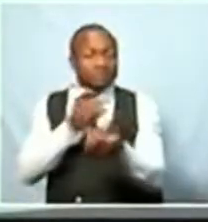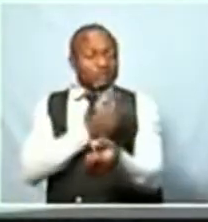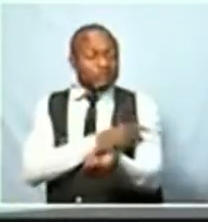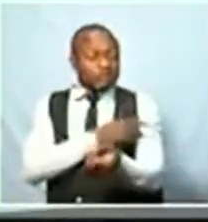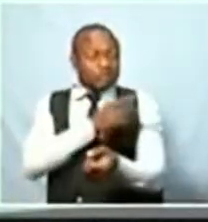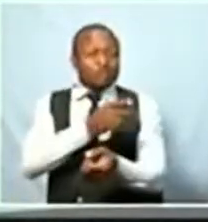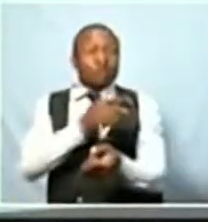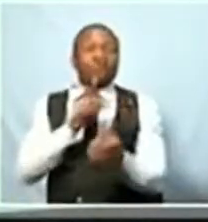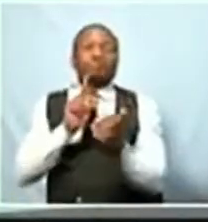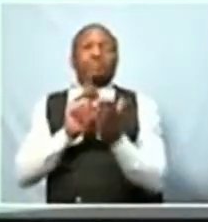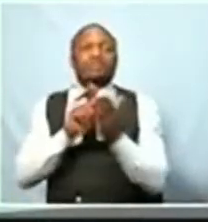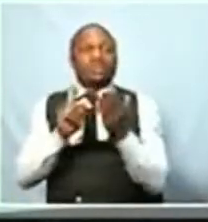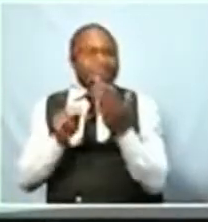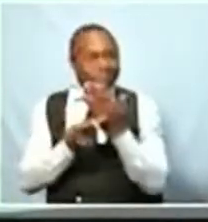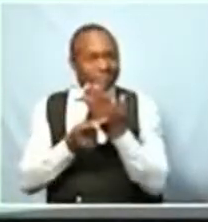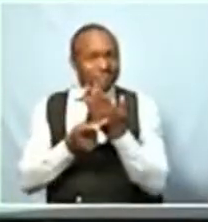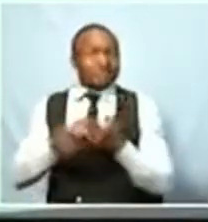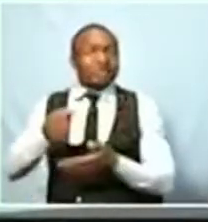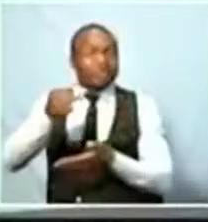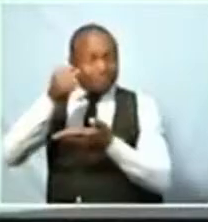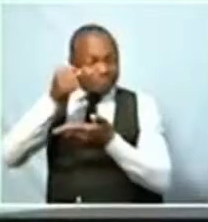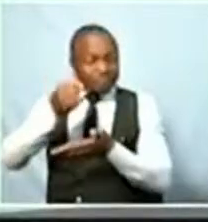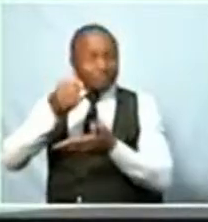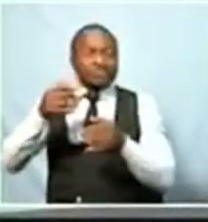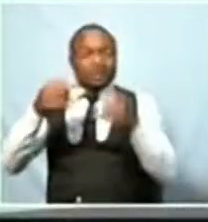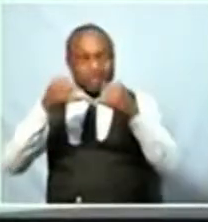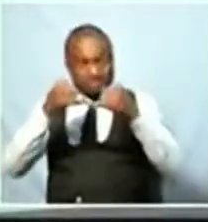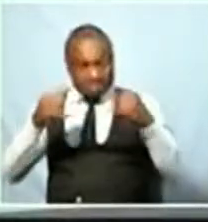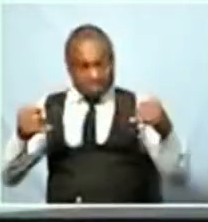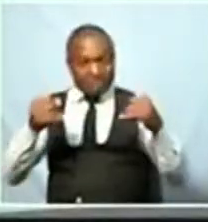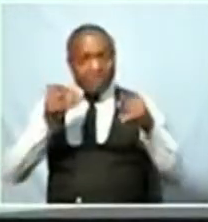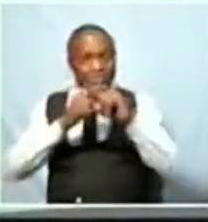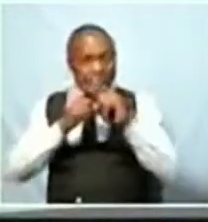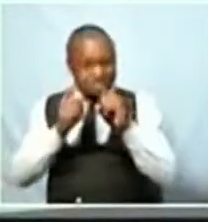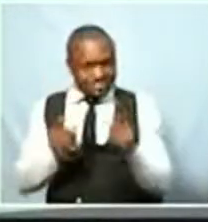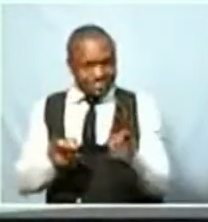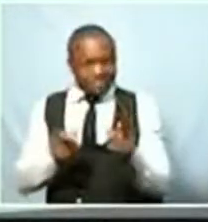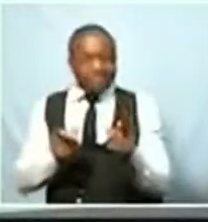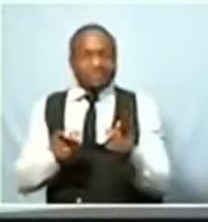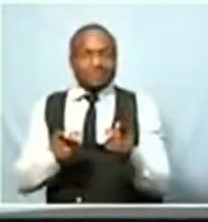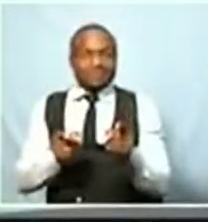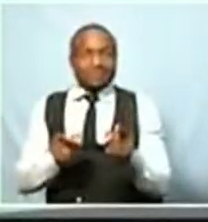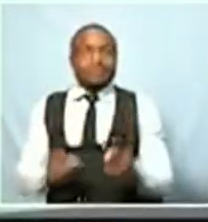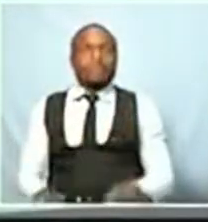program. There was a budget line there, but since they